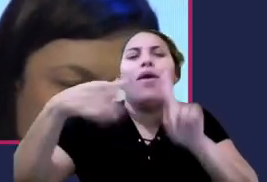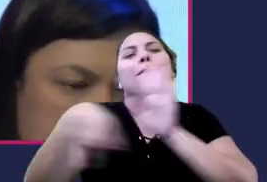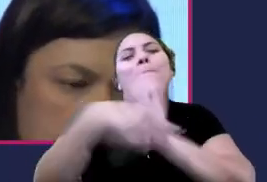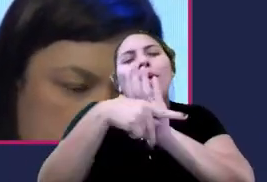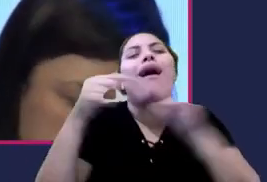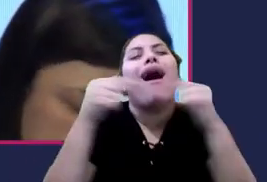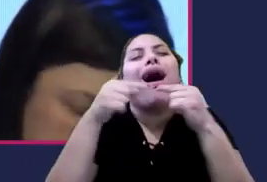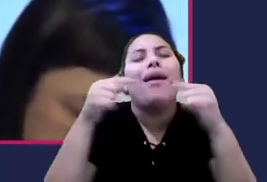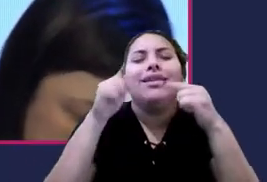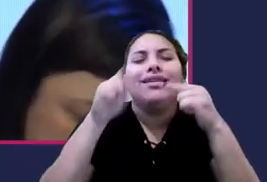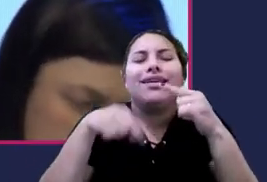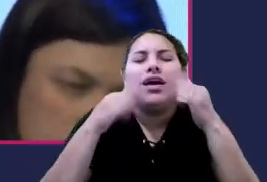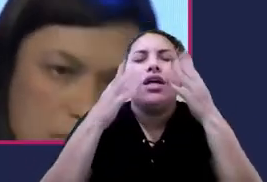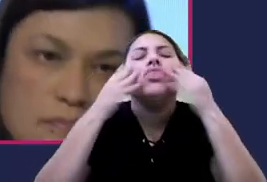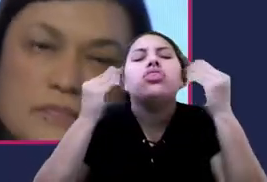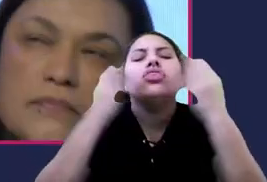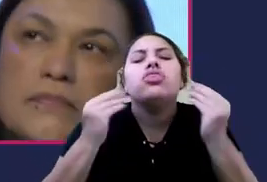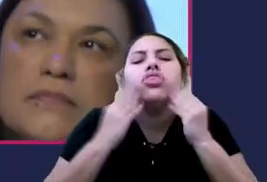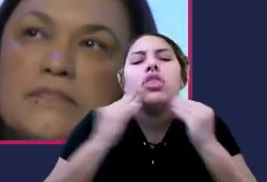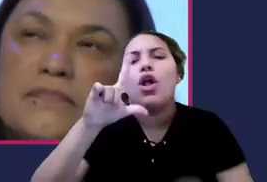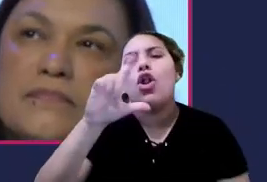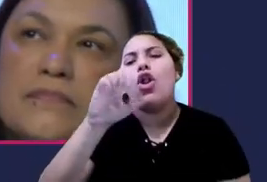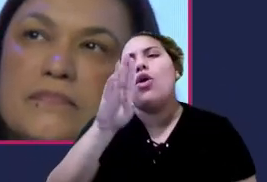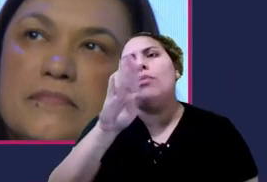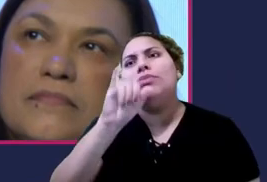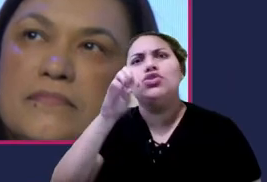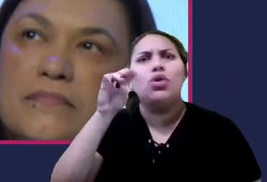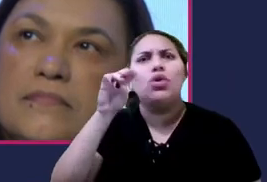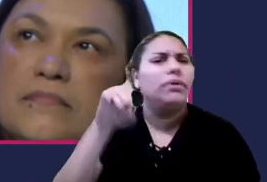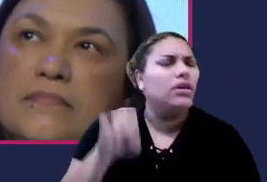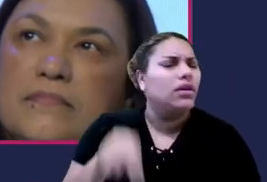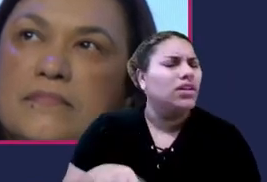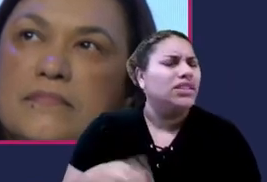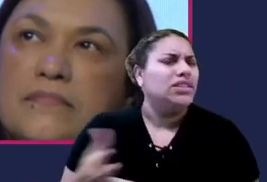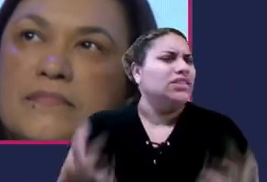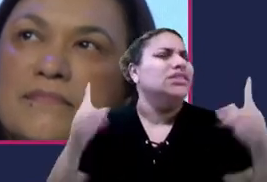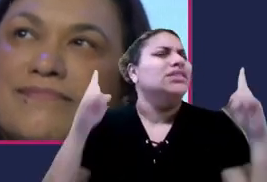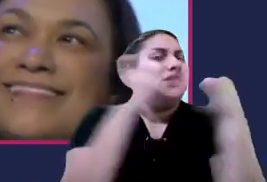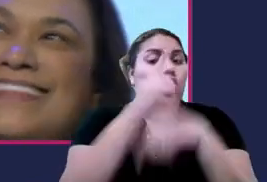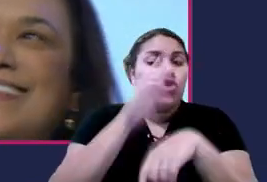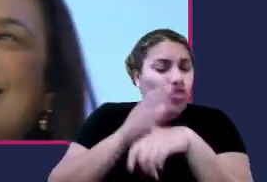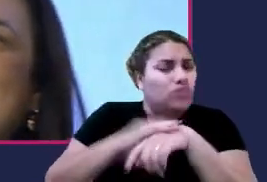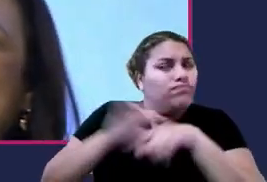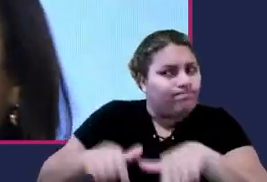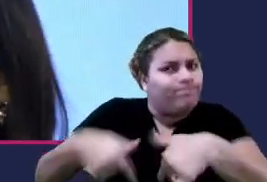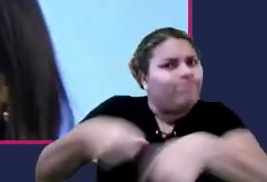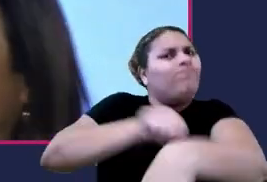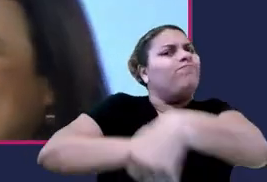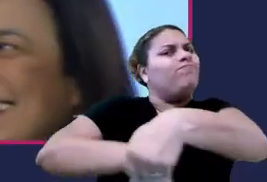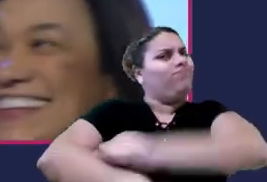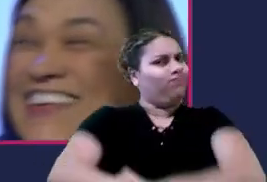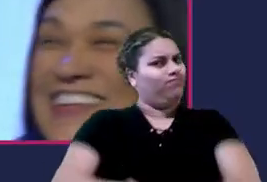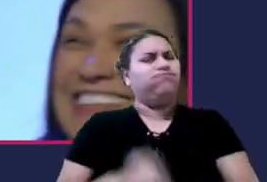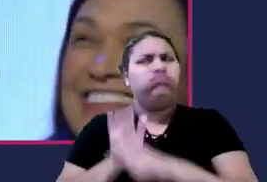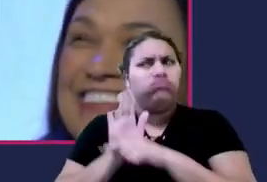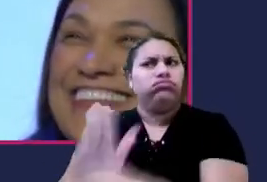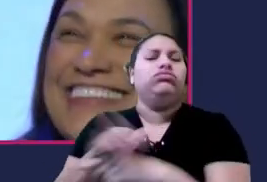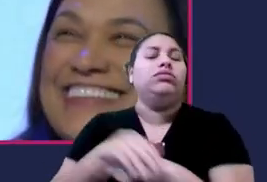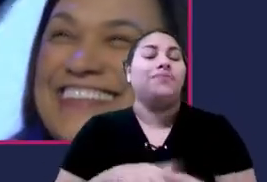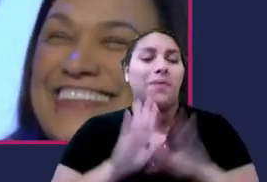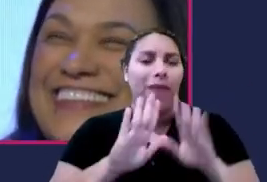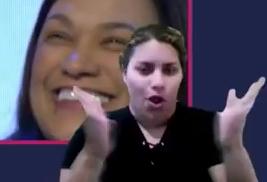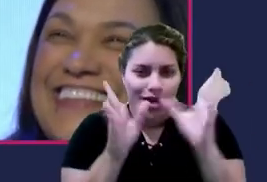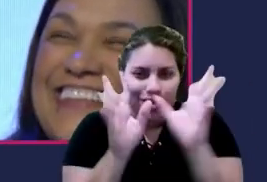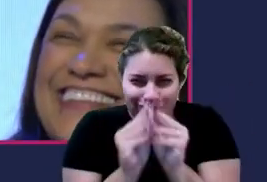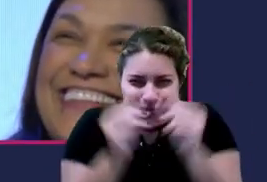it up online. You can see that episode. And we try to do our part as much as a struggle. Just to wrap up,